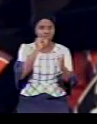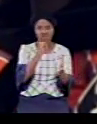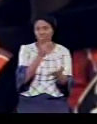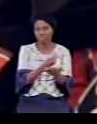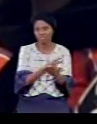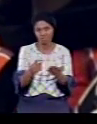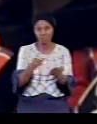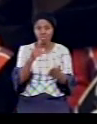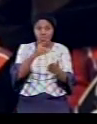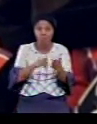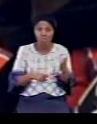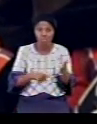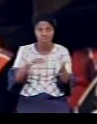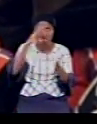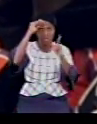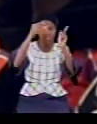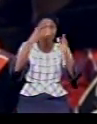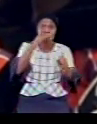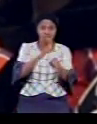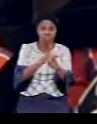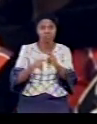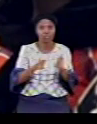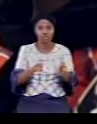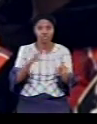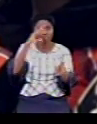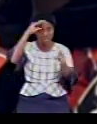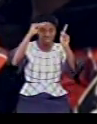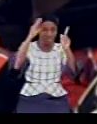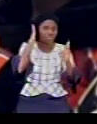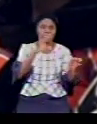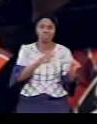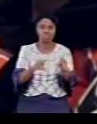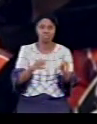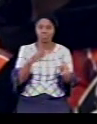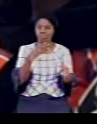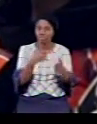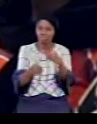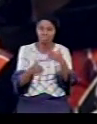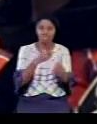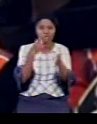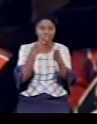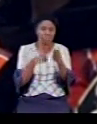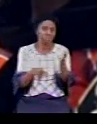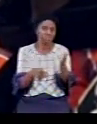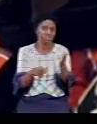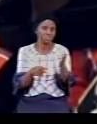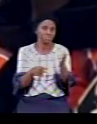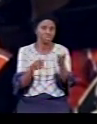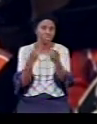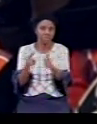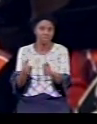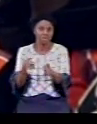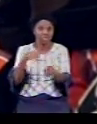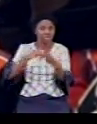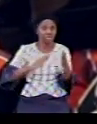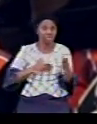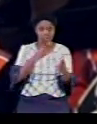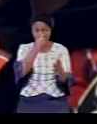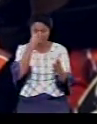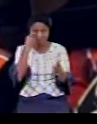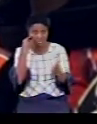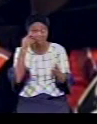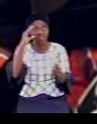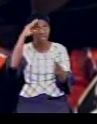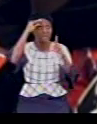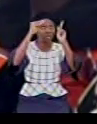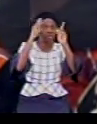will do. No matter what doubts may arise, he will do what he has